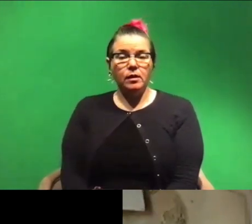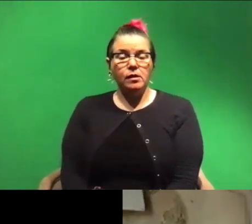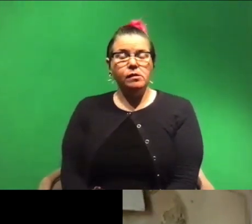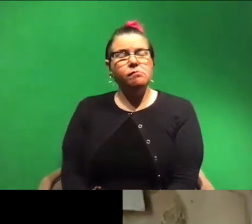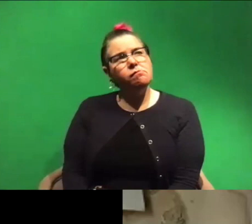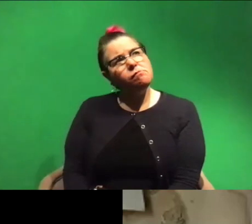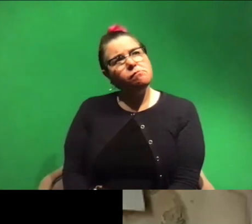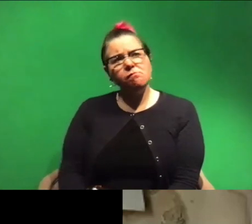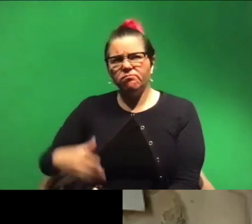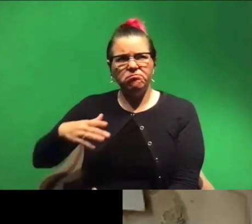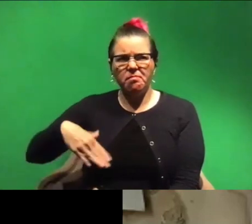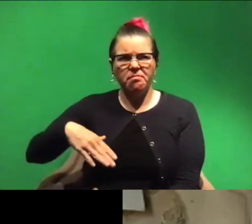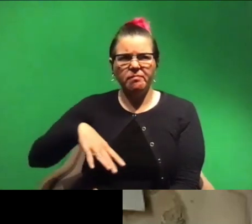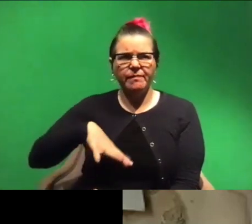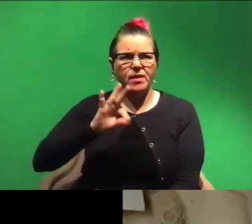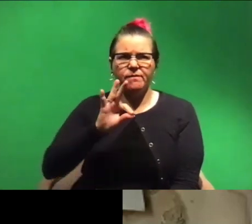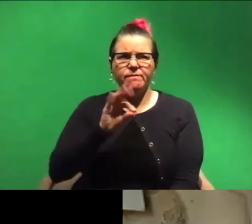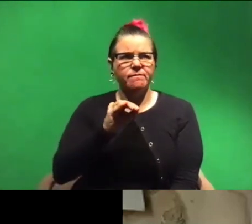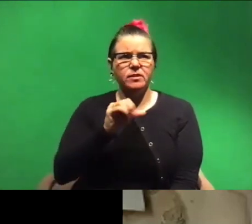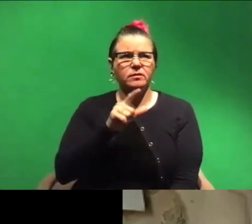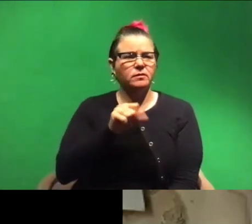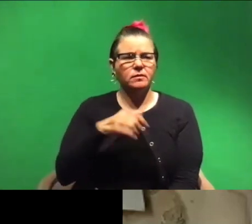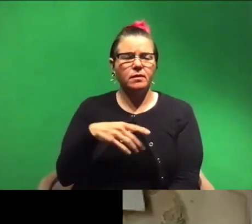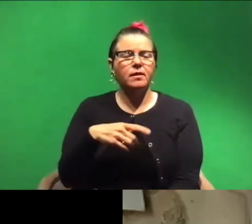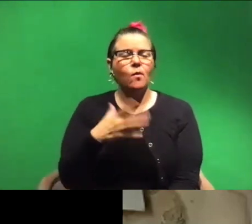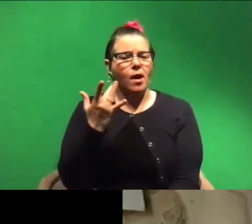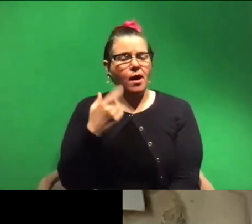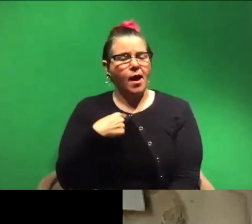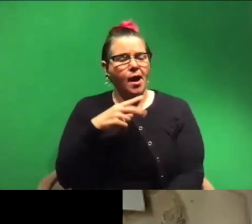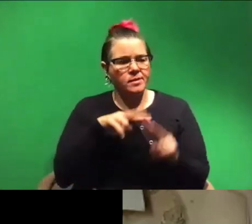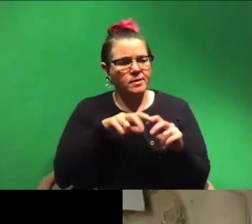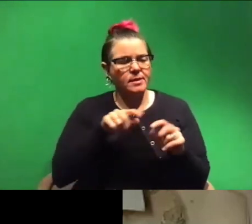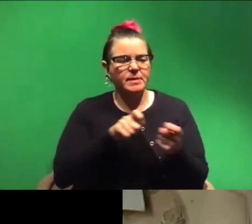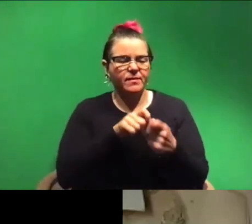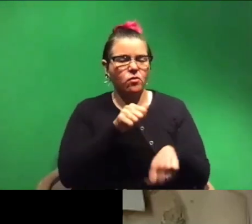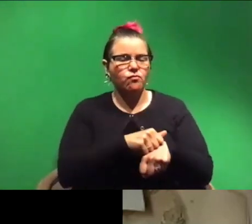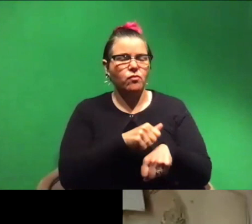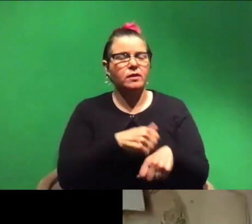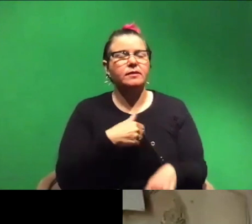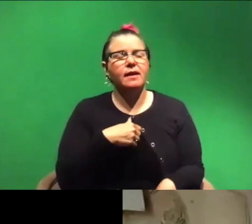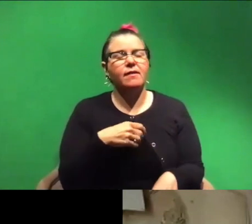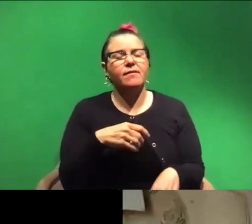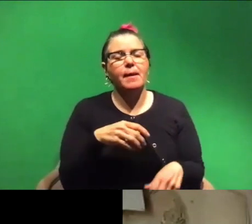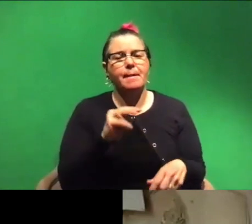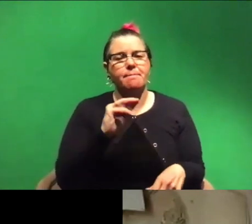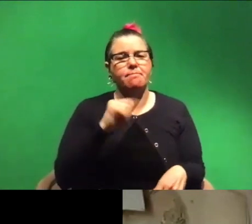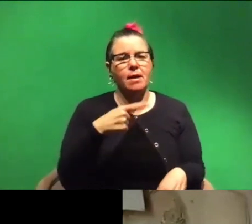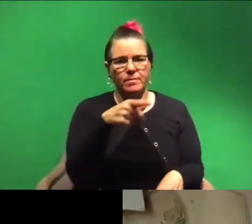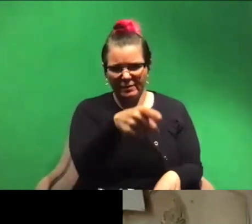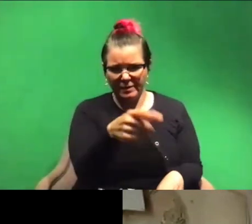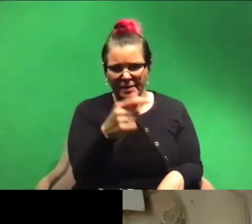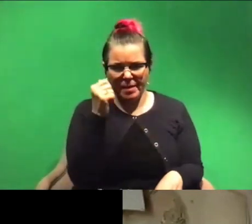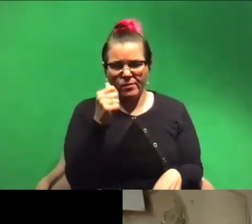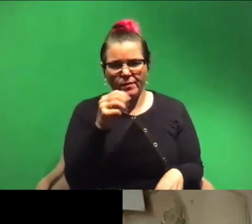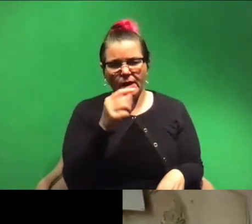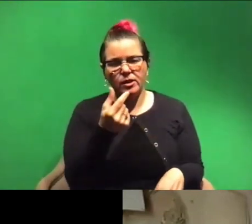I didn't find any fossils, no, because the rocks that I was looking at, so we have geological maps. So actually I have some geological maps in the